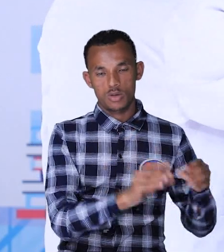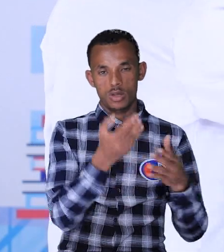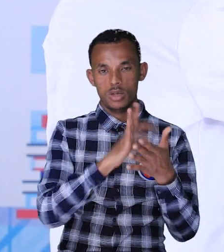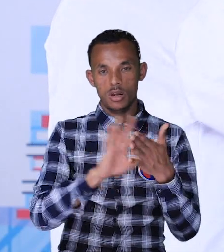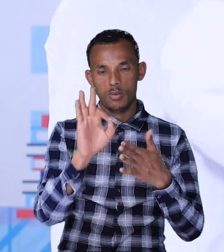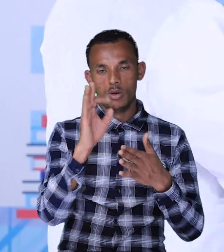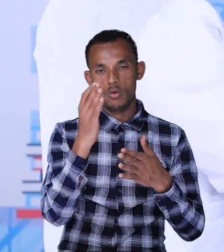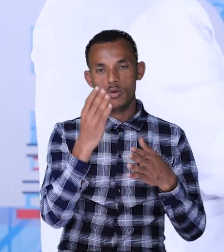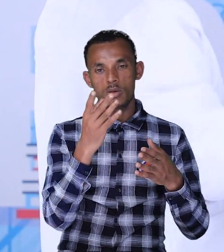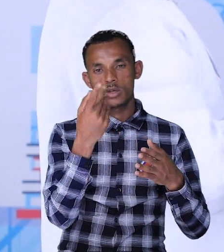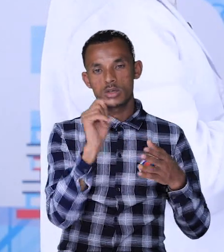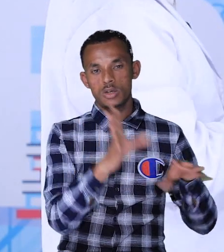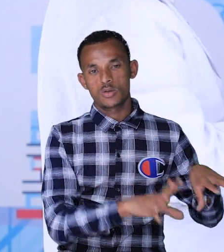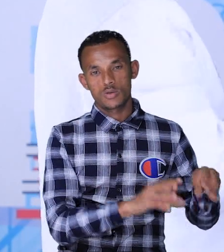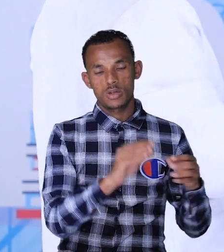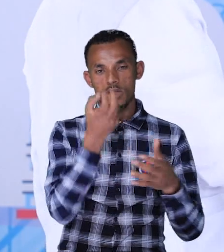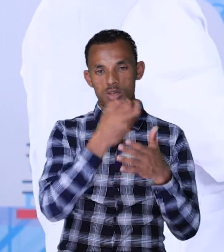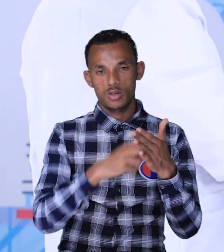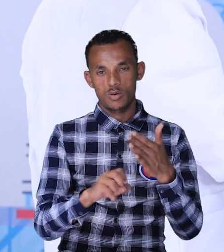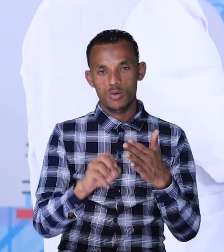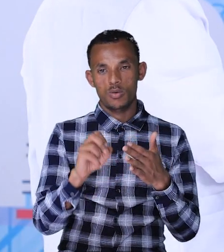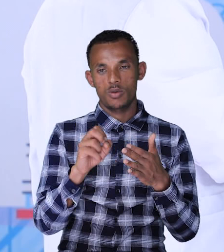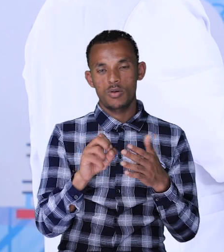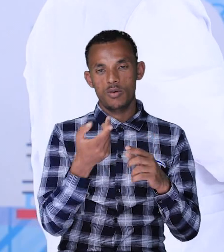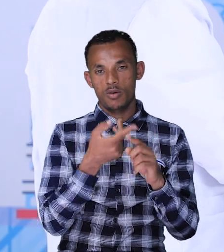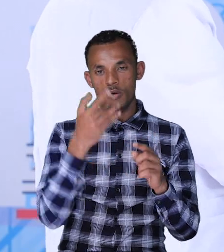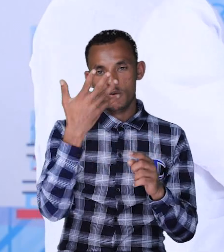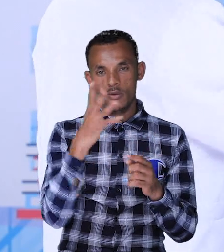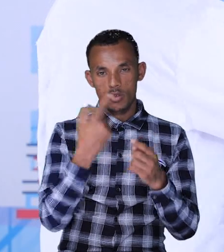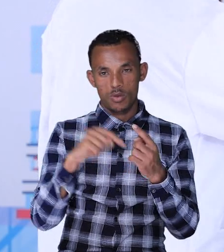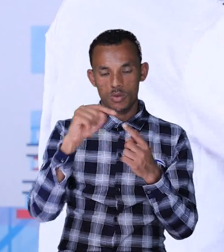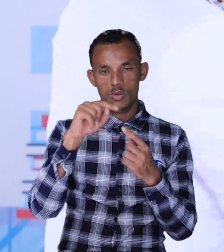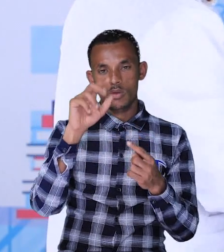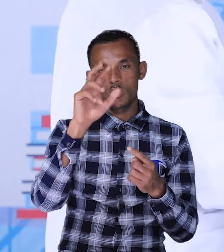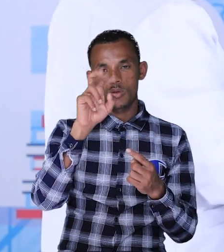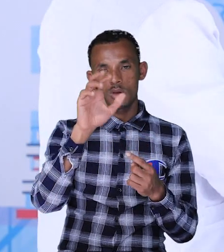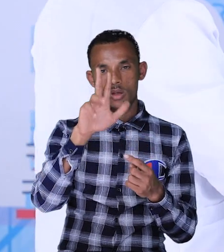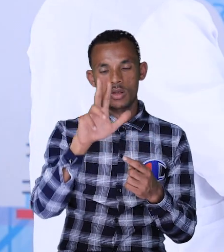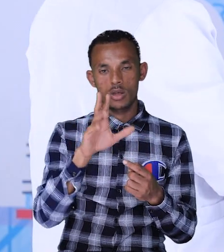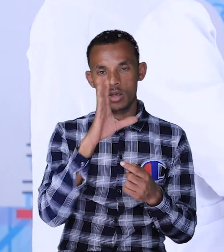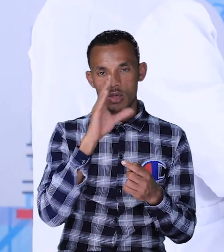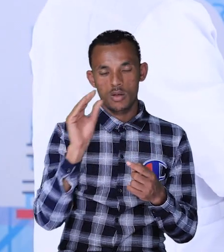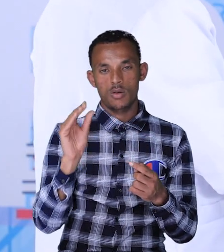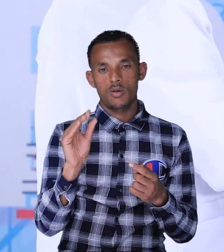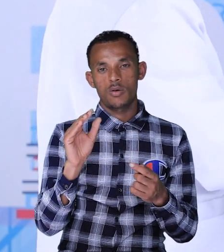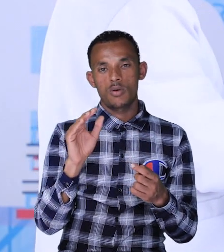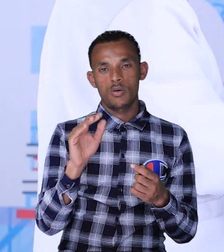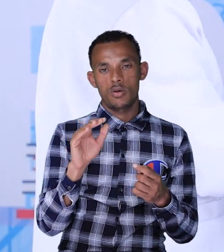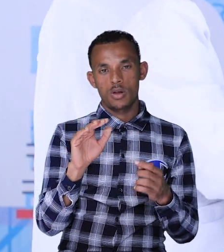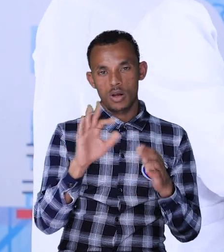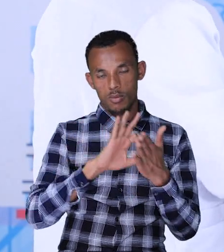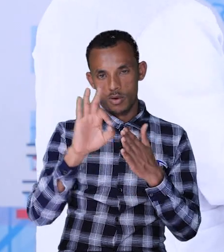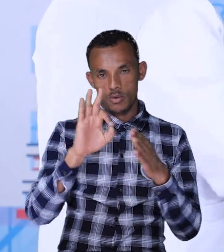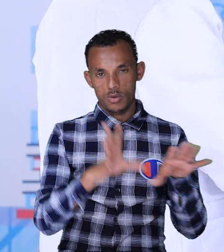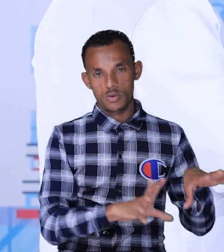number of students is who score mark from 15 to 23. And for the second part, number of